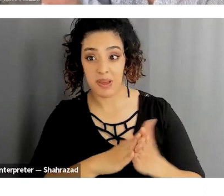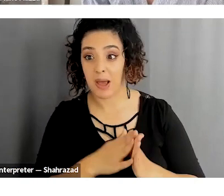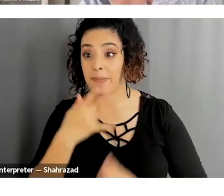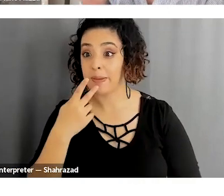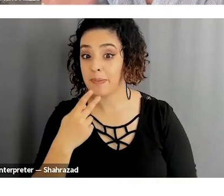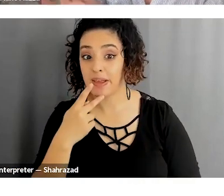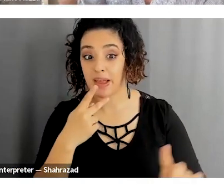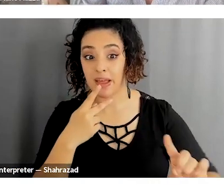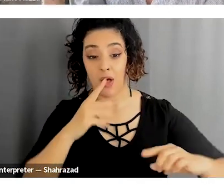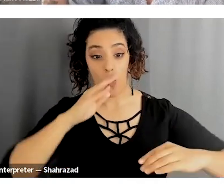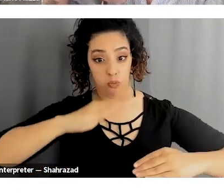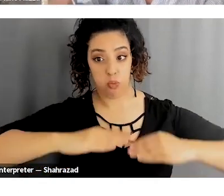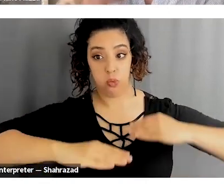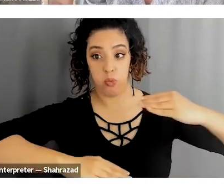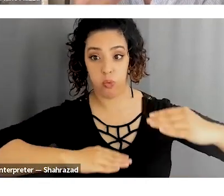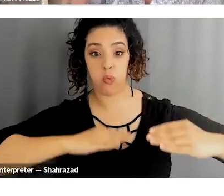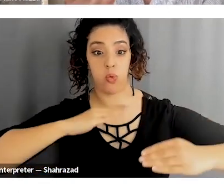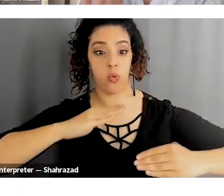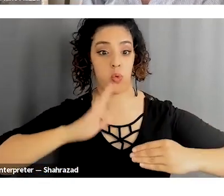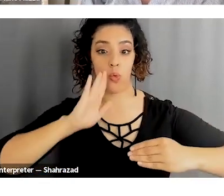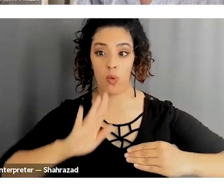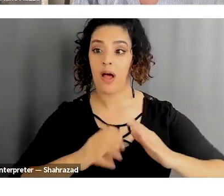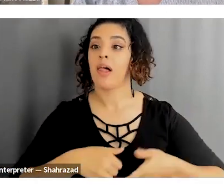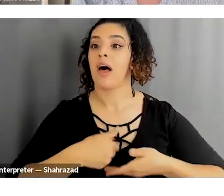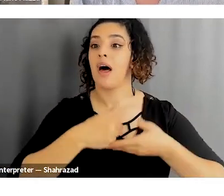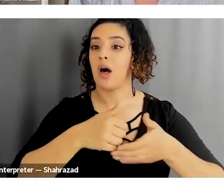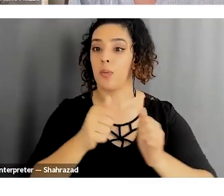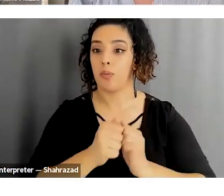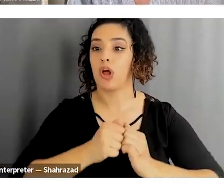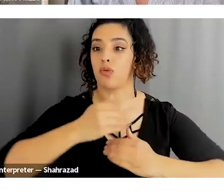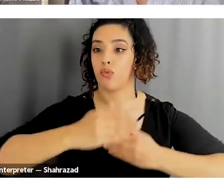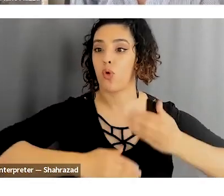basically turns and gets the fabric rotating so that the dye is even.